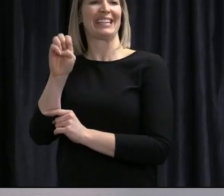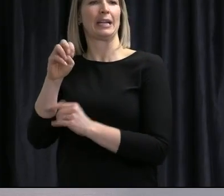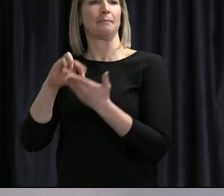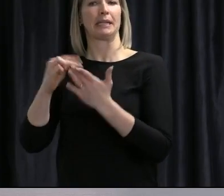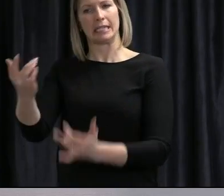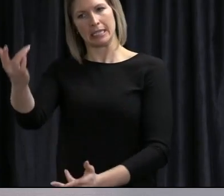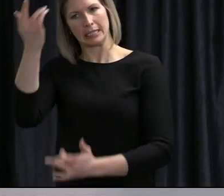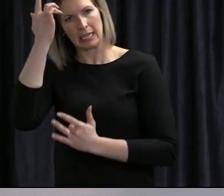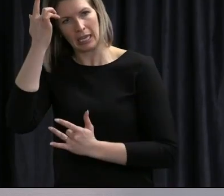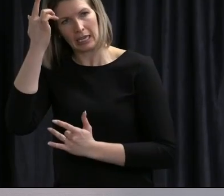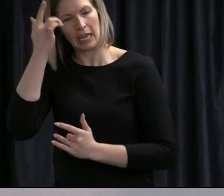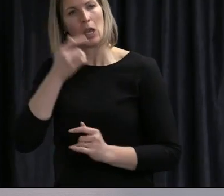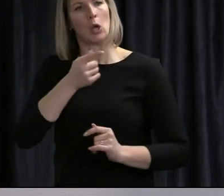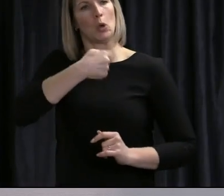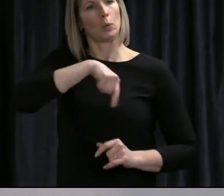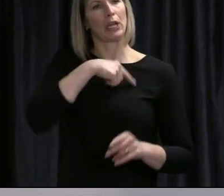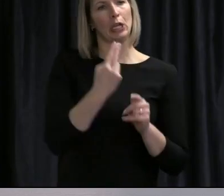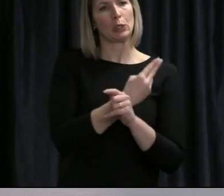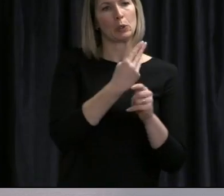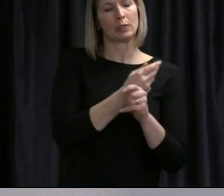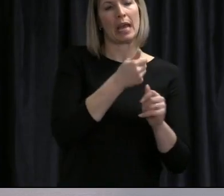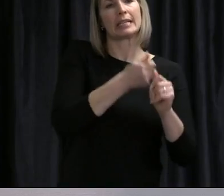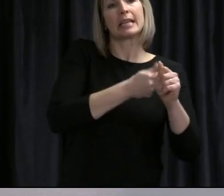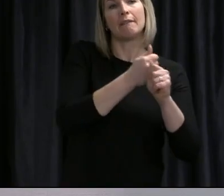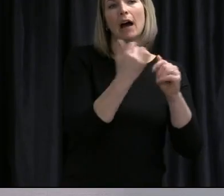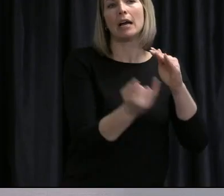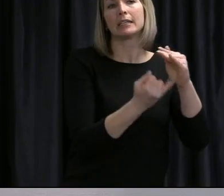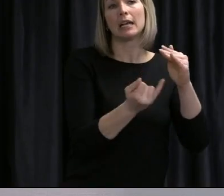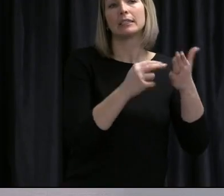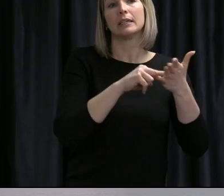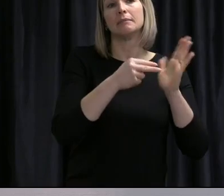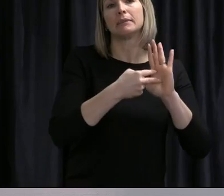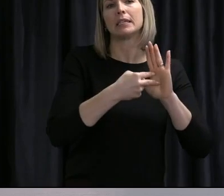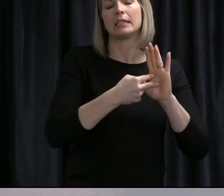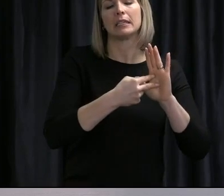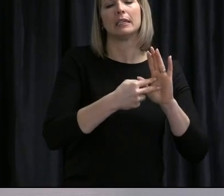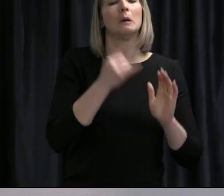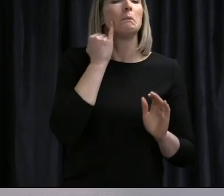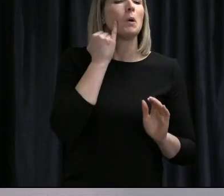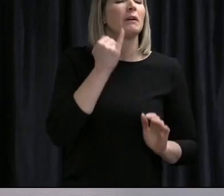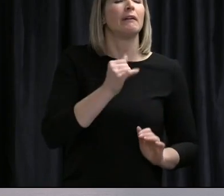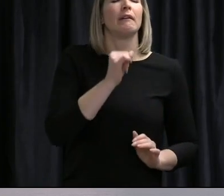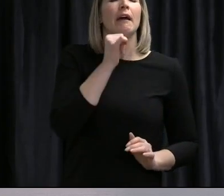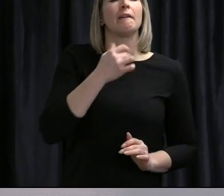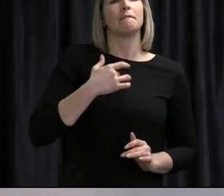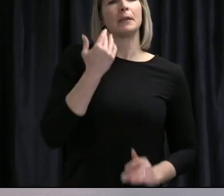term self-isolation since the beginning of this to imply anybody who was home,